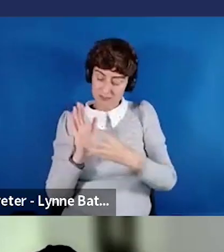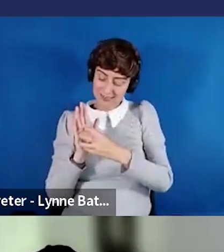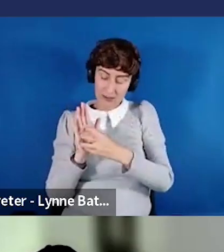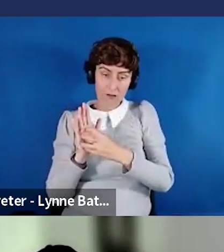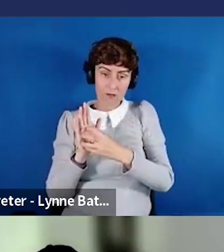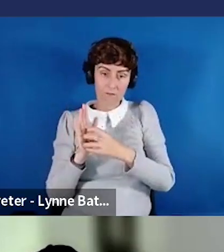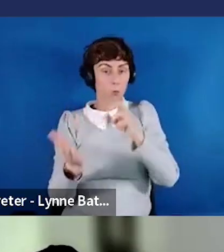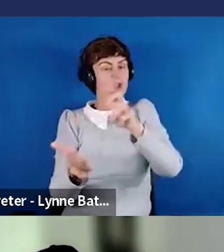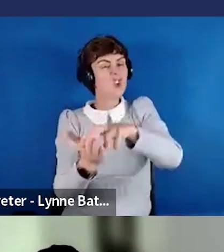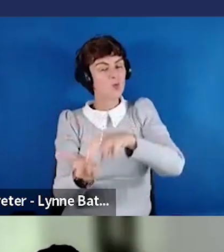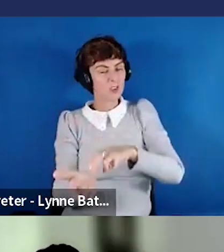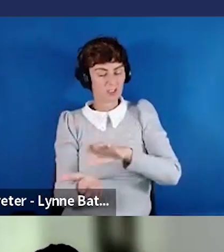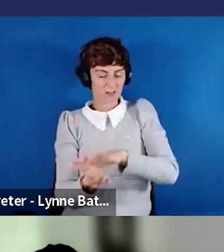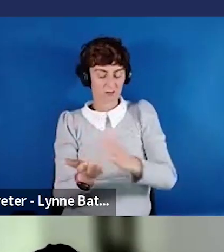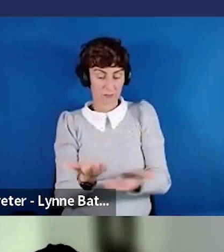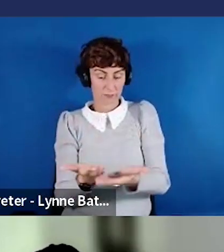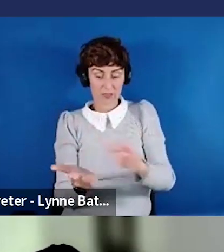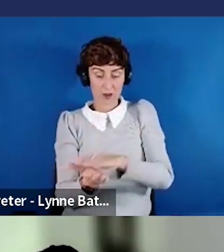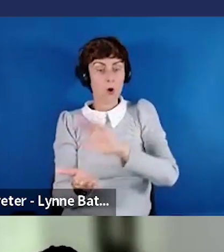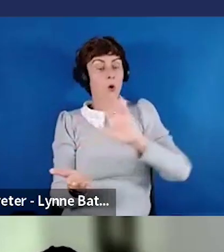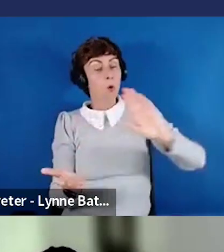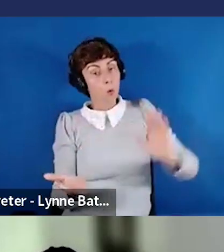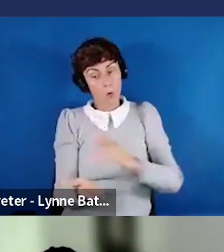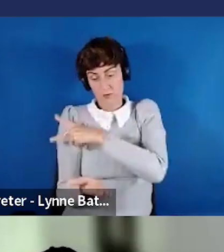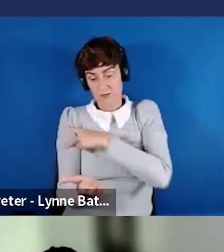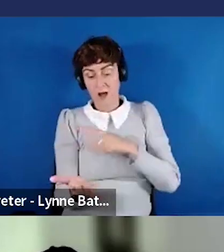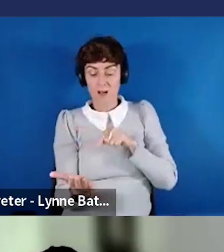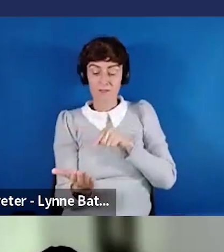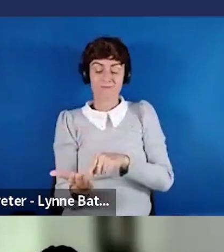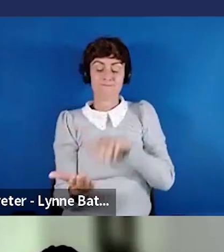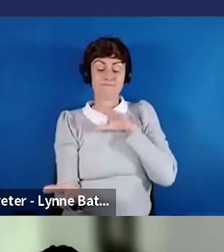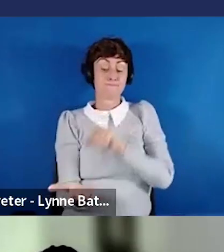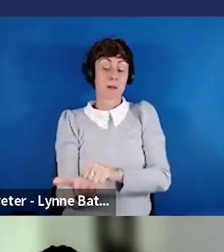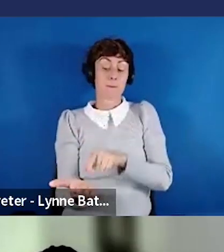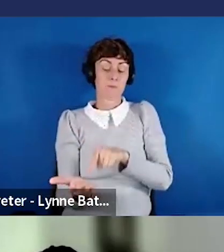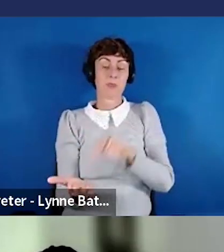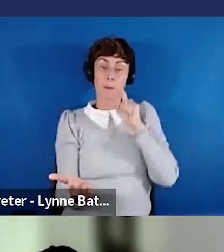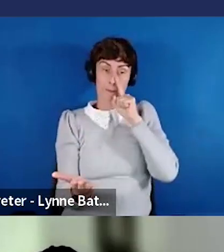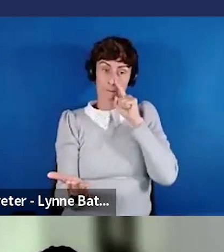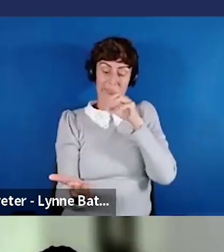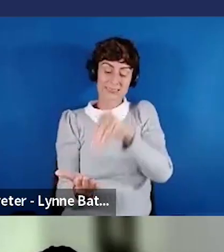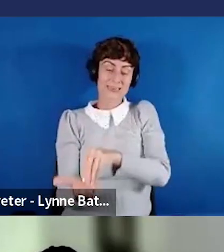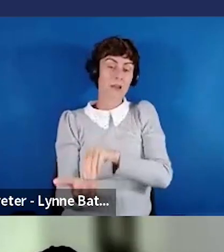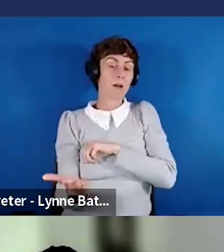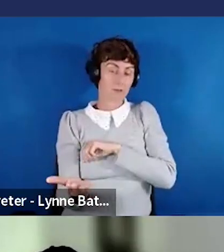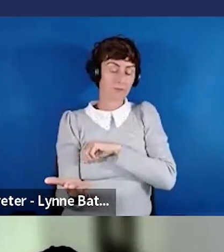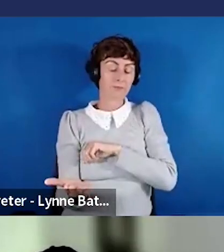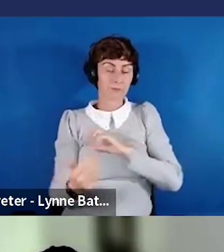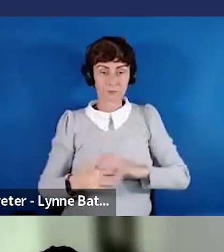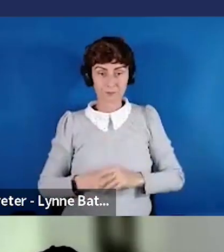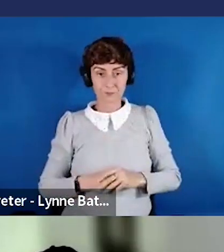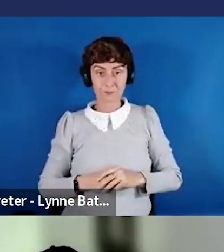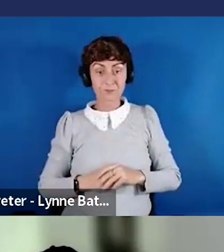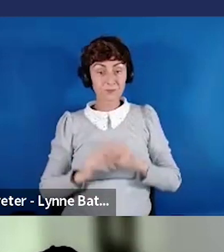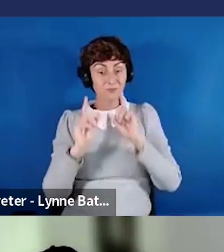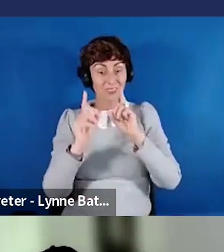seen during by all the staff involved in their care during labour and birth as well. And just having that